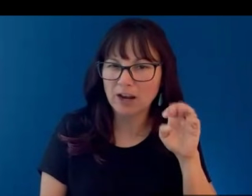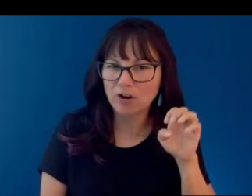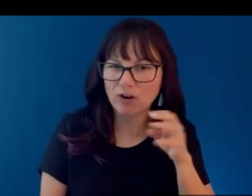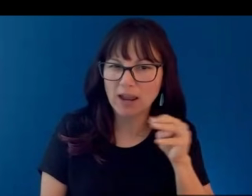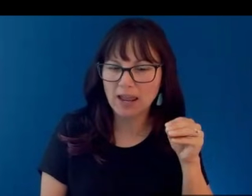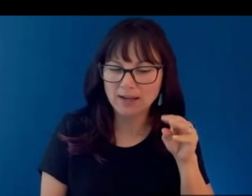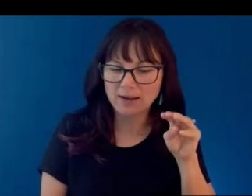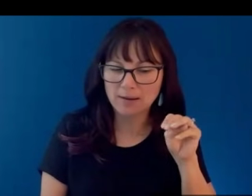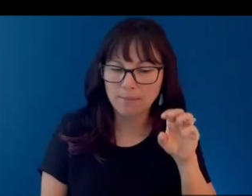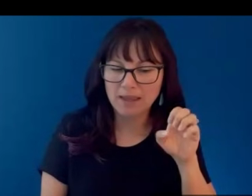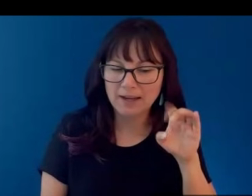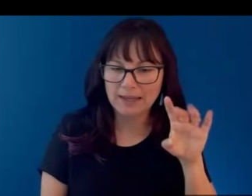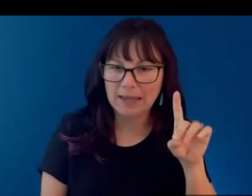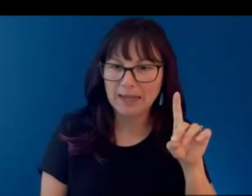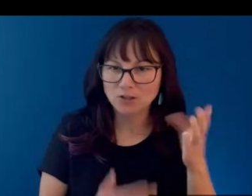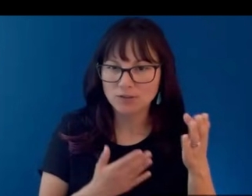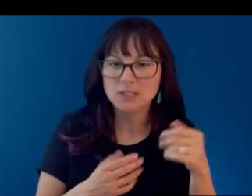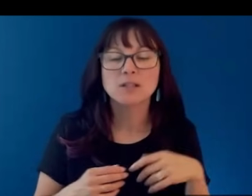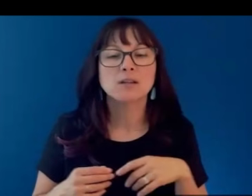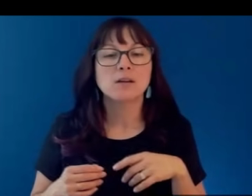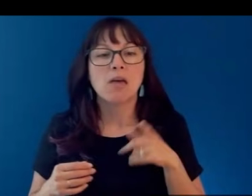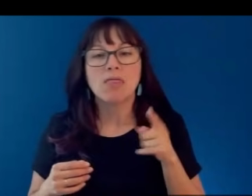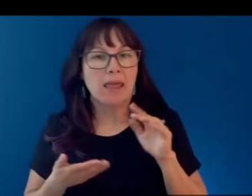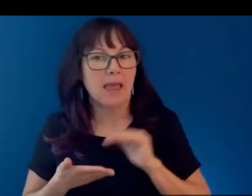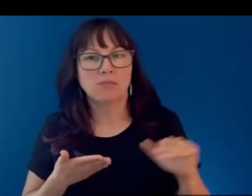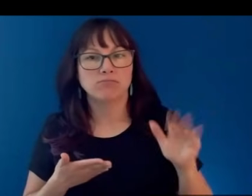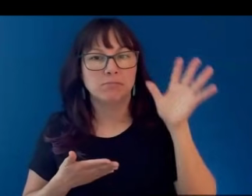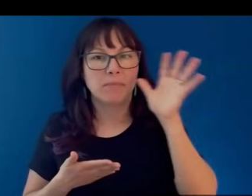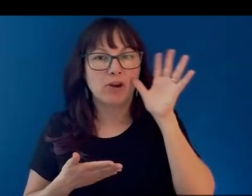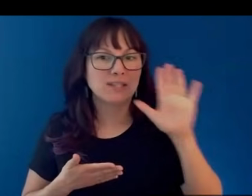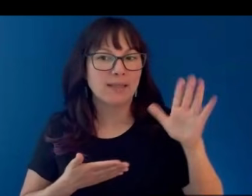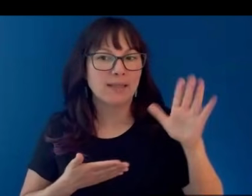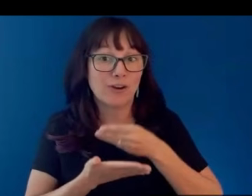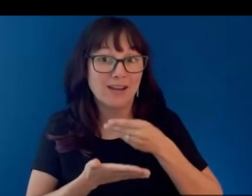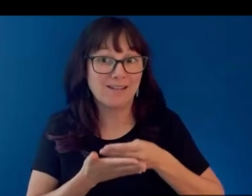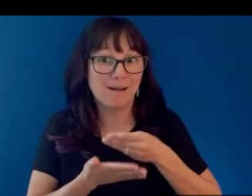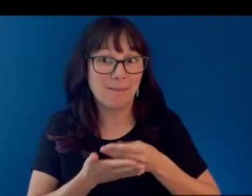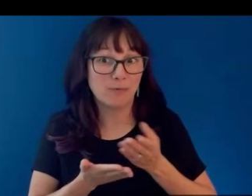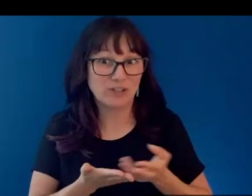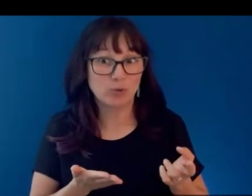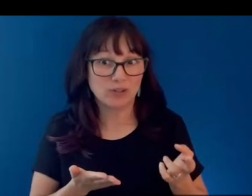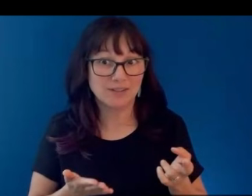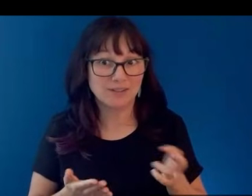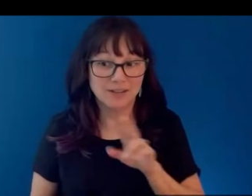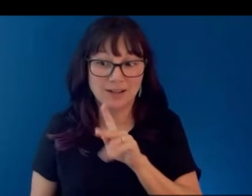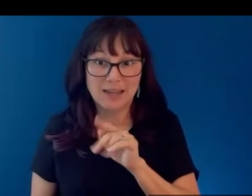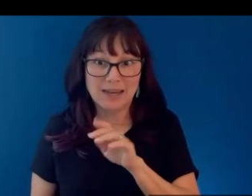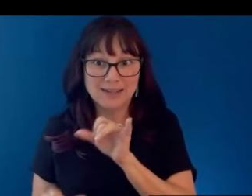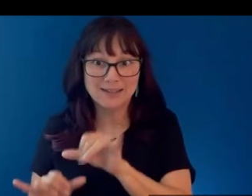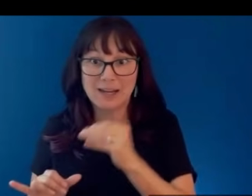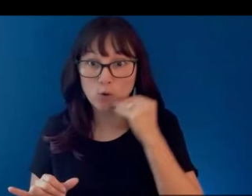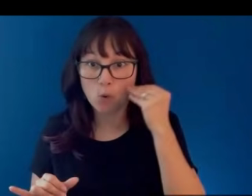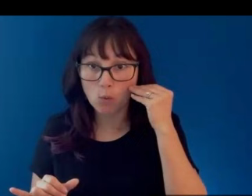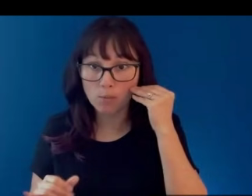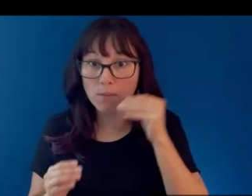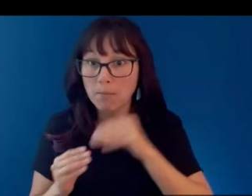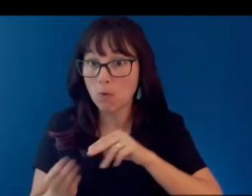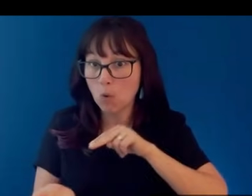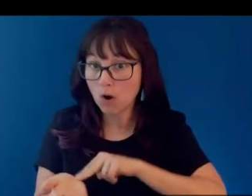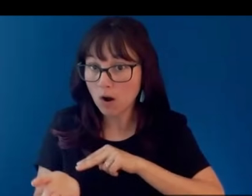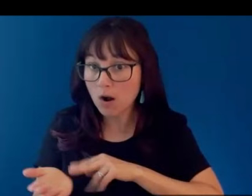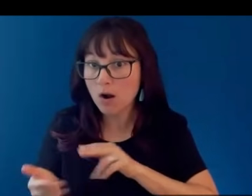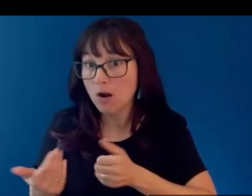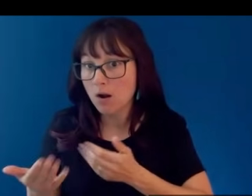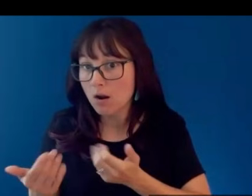Services, to not count the parents' income and resources. Katie stayed home, got more nursing